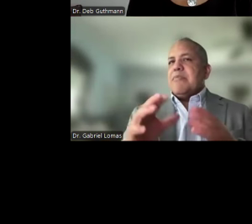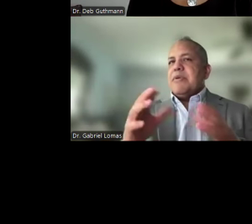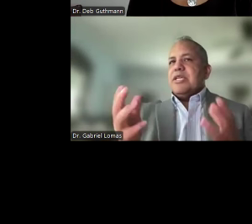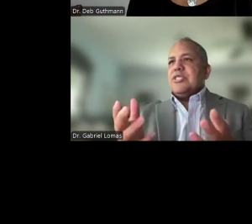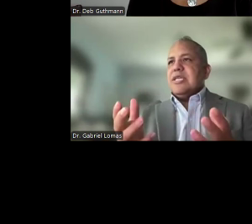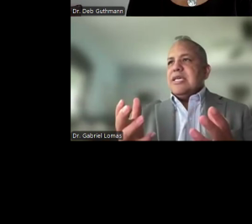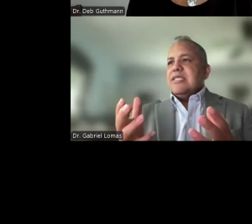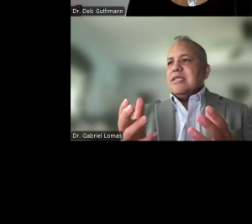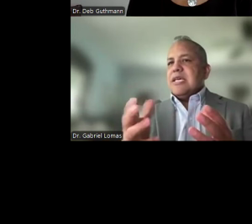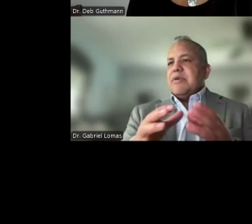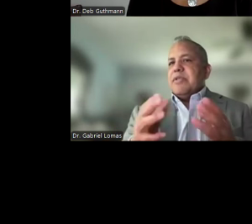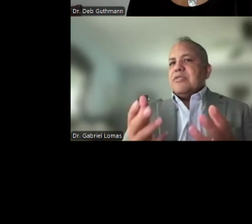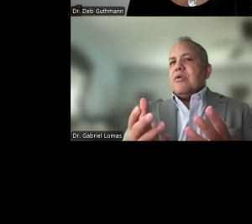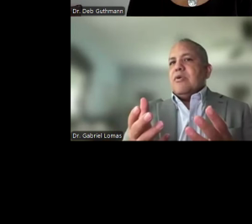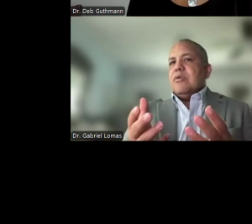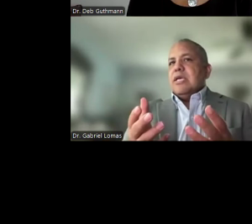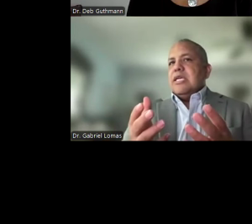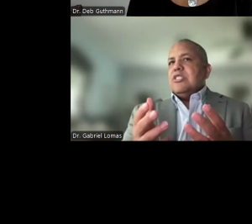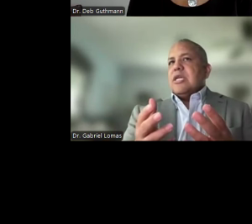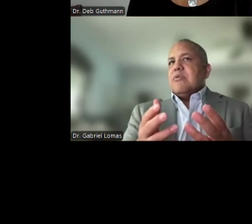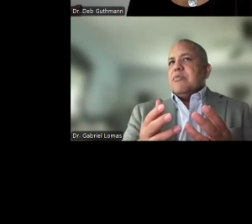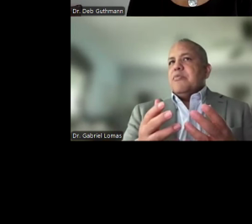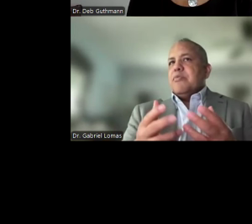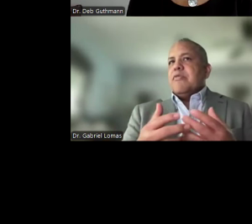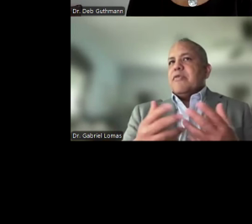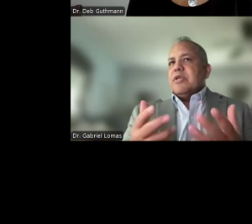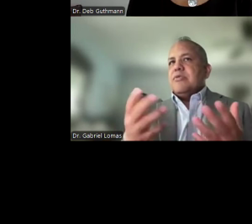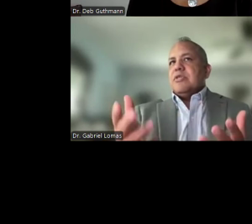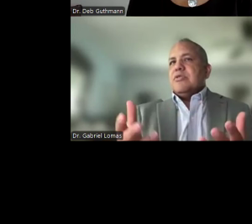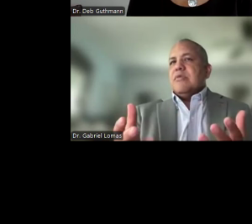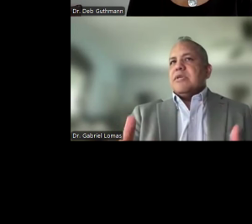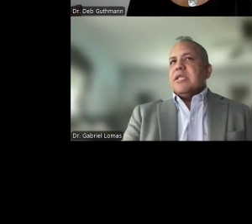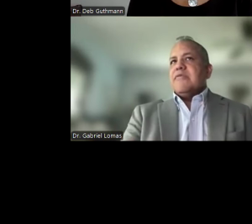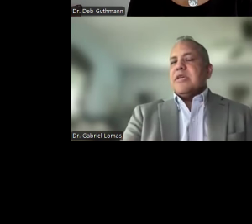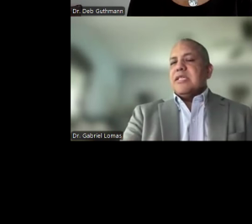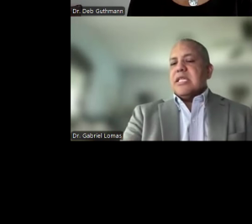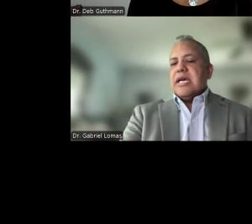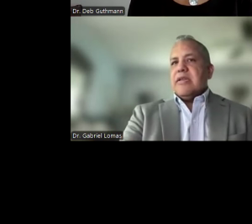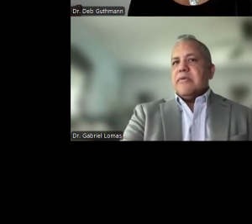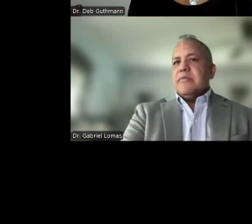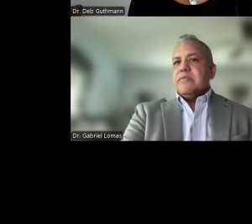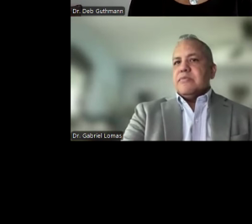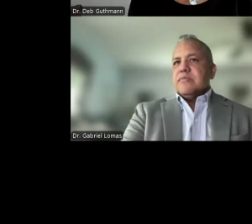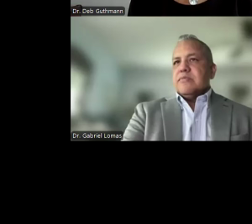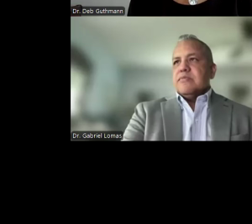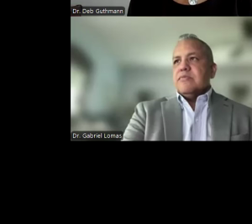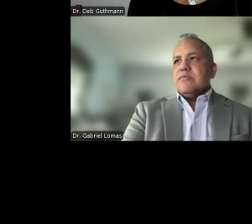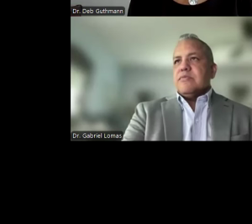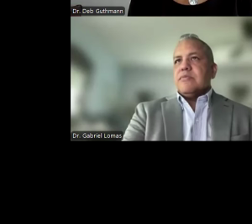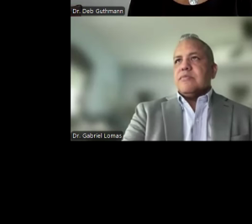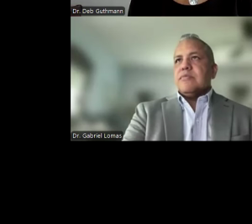the population, deaf people as a whole, in general, prefer to use the terms on the left side of the slide.